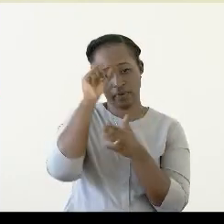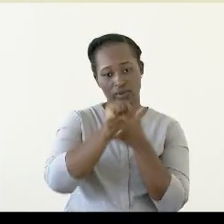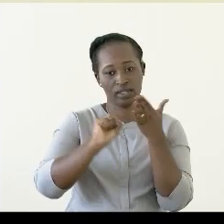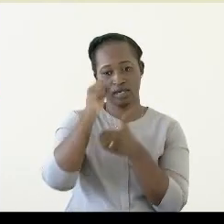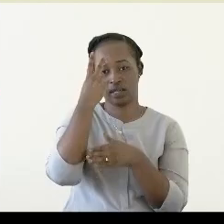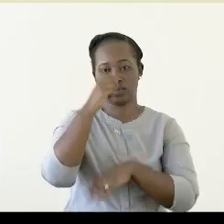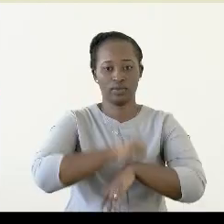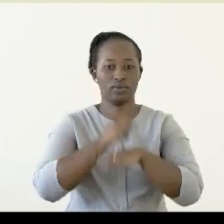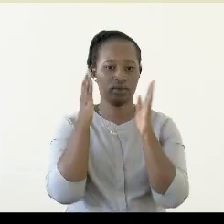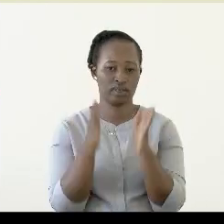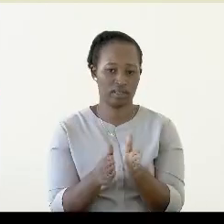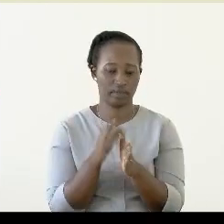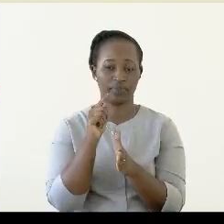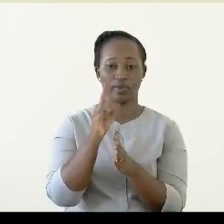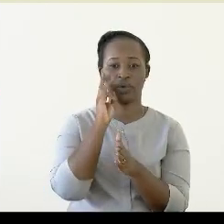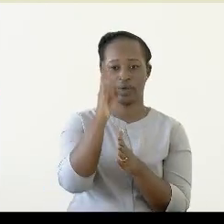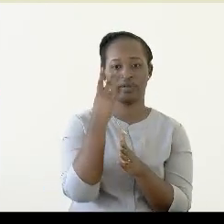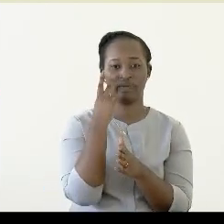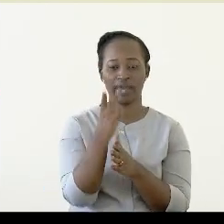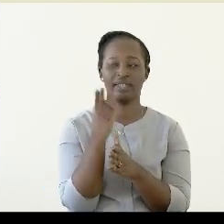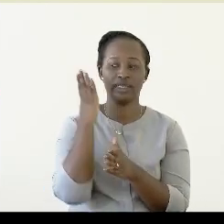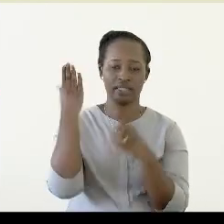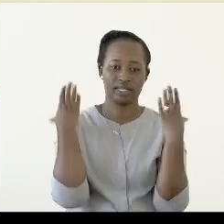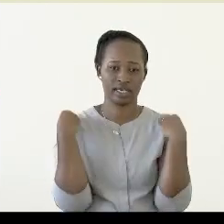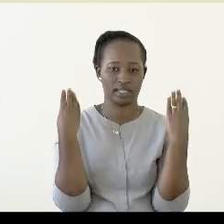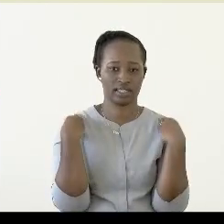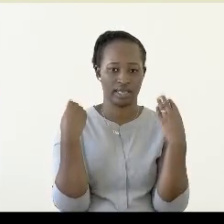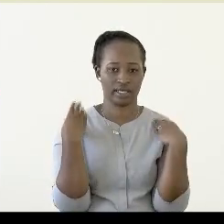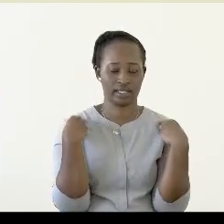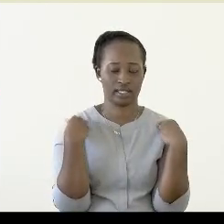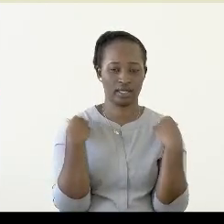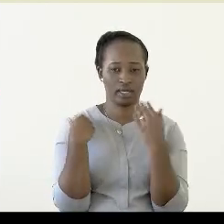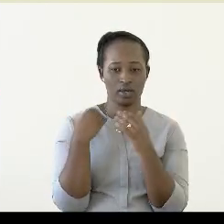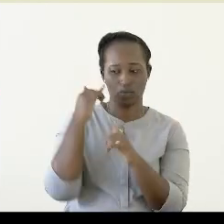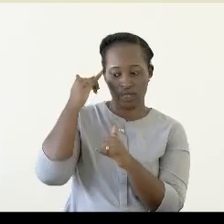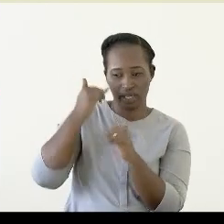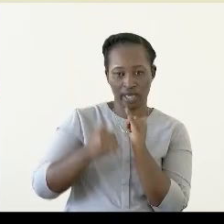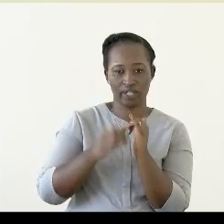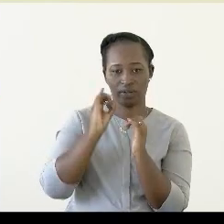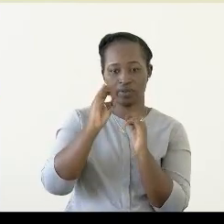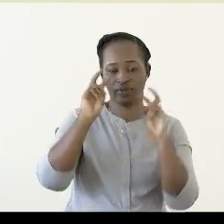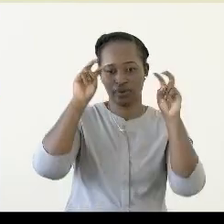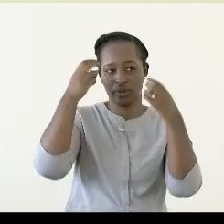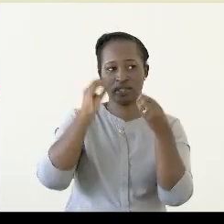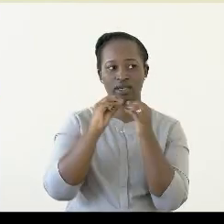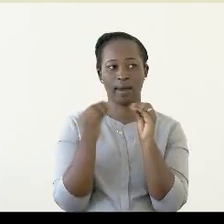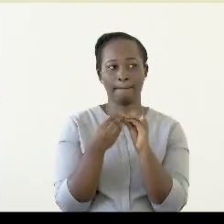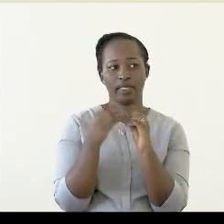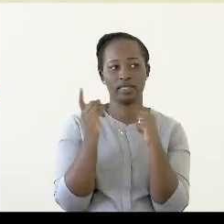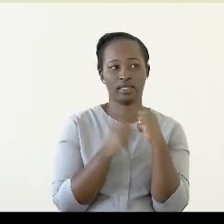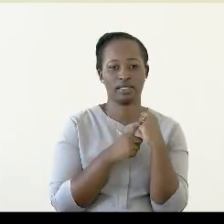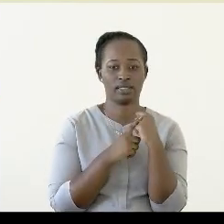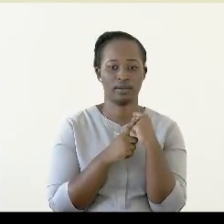students. You will find these exercises at the end of this unit number